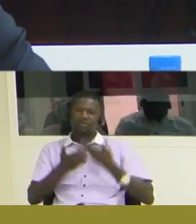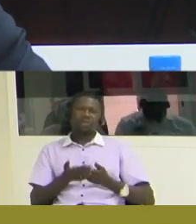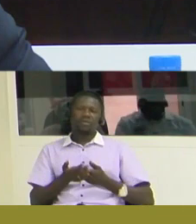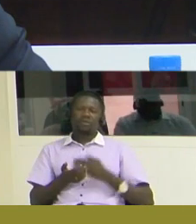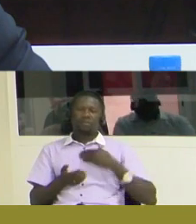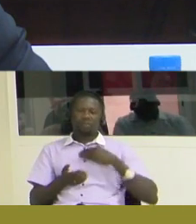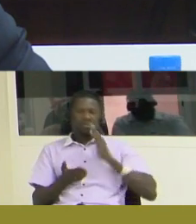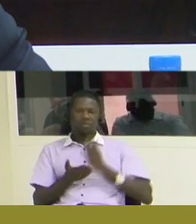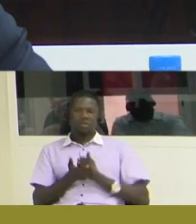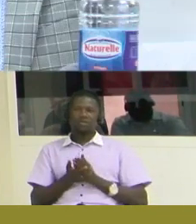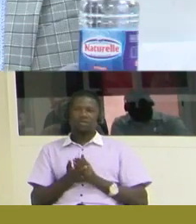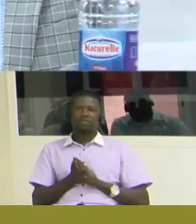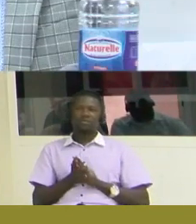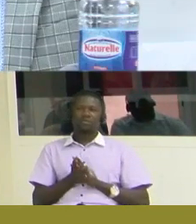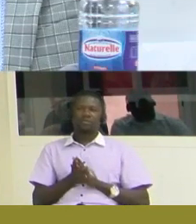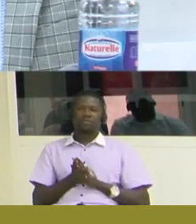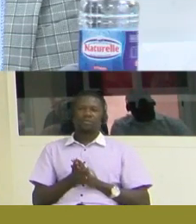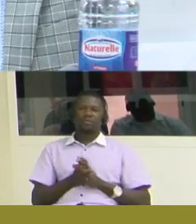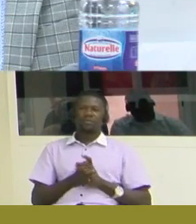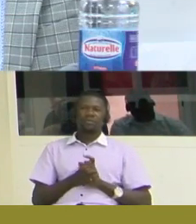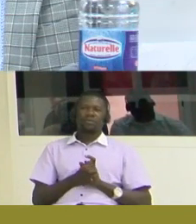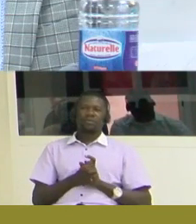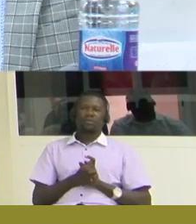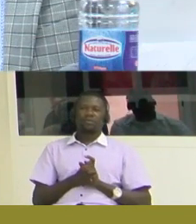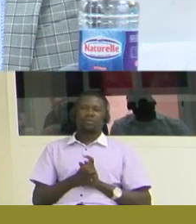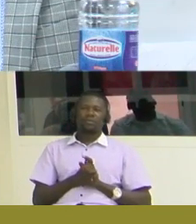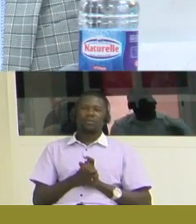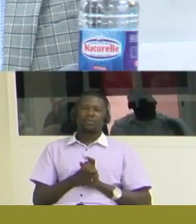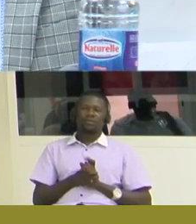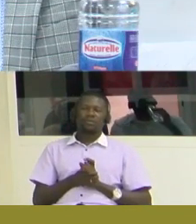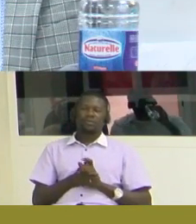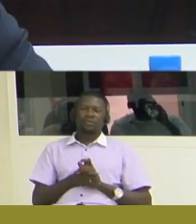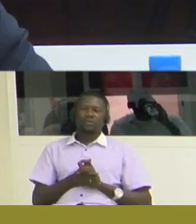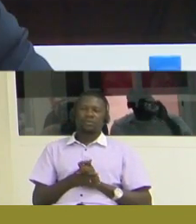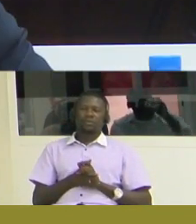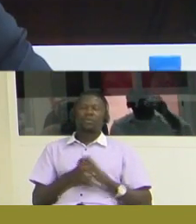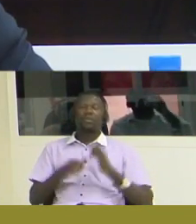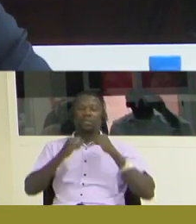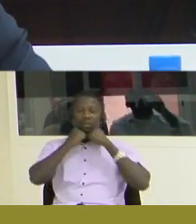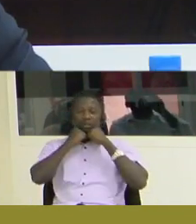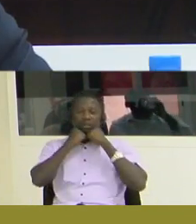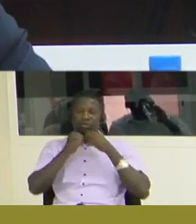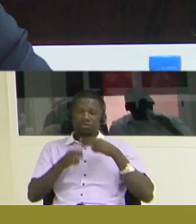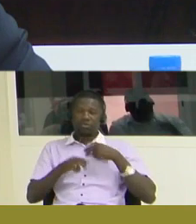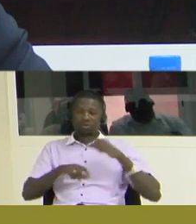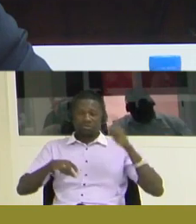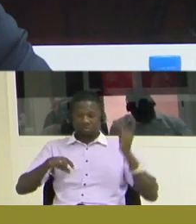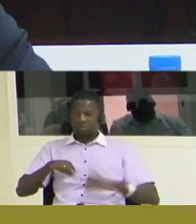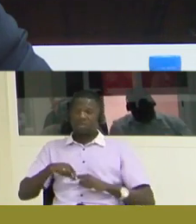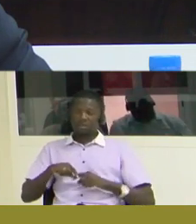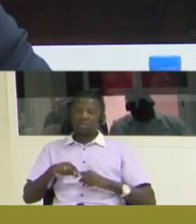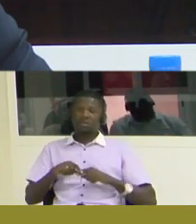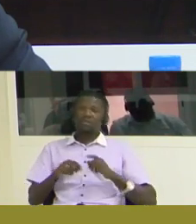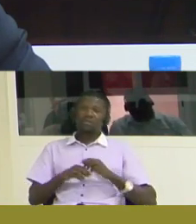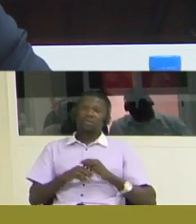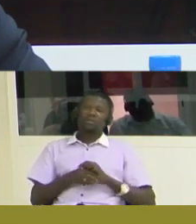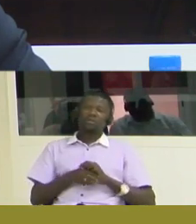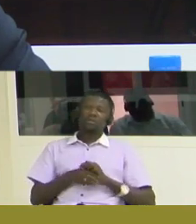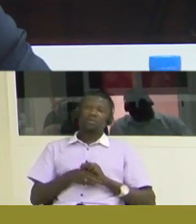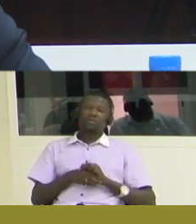exactly what was the case okay absolutely yes so Santa Sawalha was convicted and unfortunately